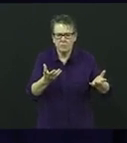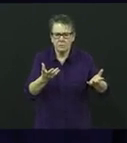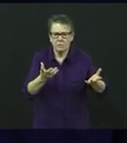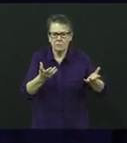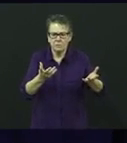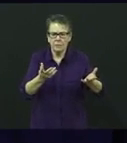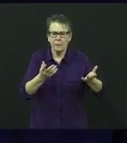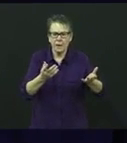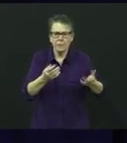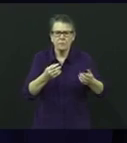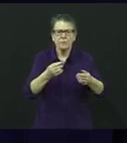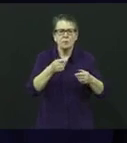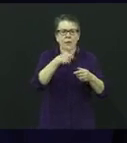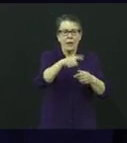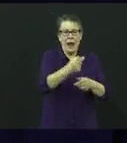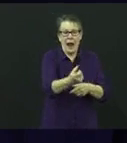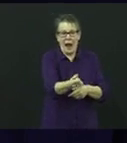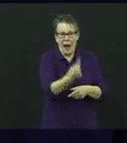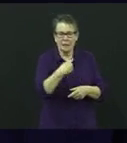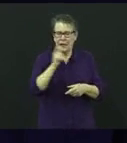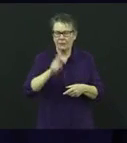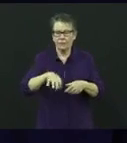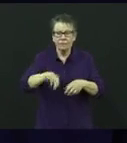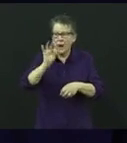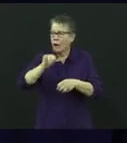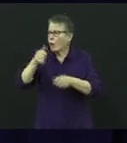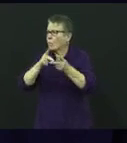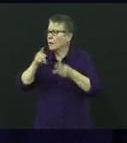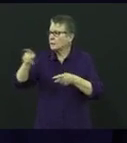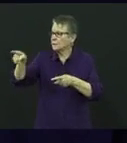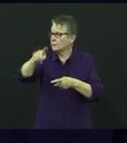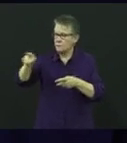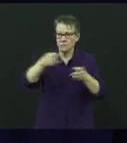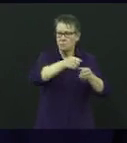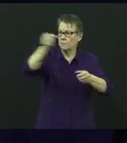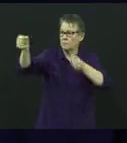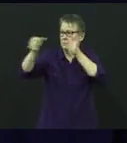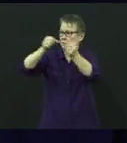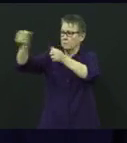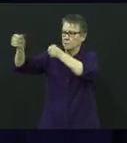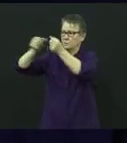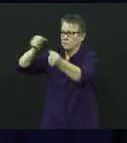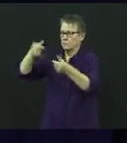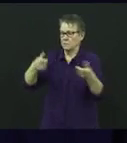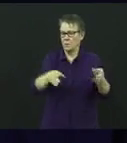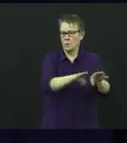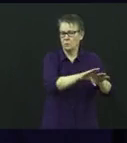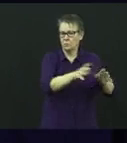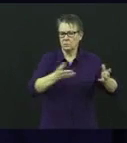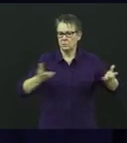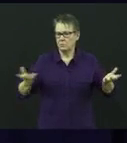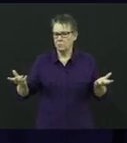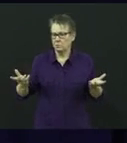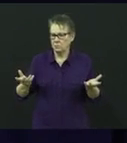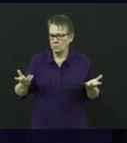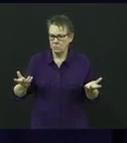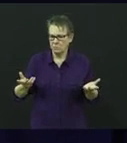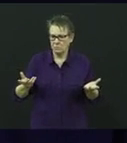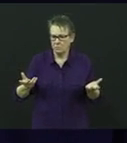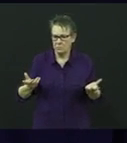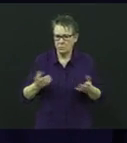placed? So that's why I said the ultimate result may be closure. It is not something we're